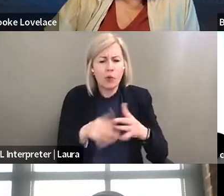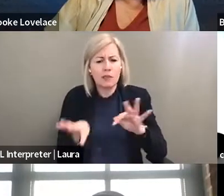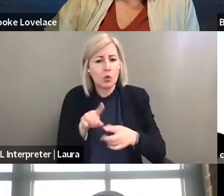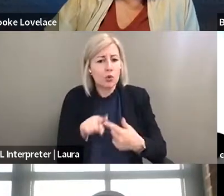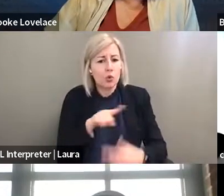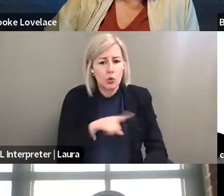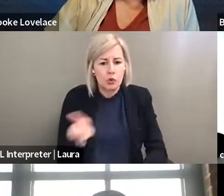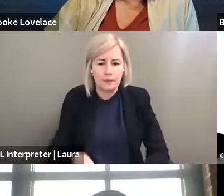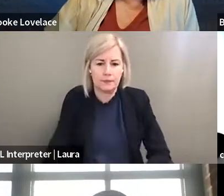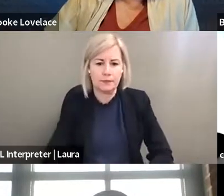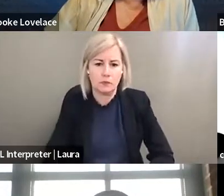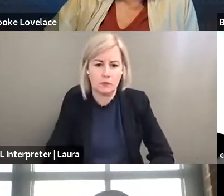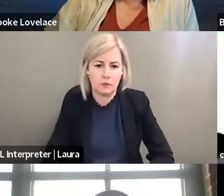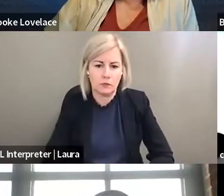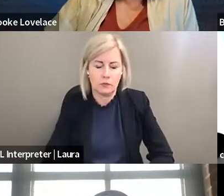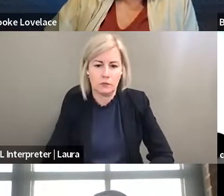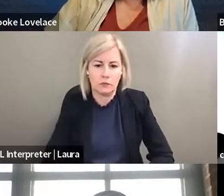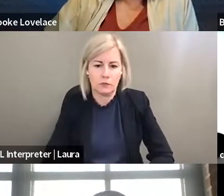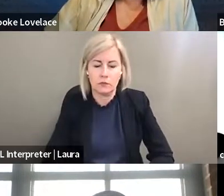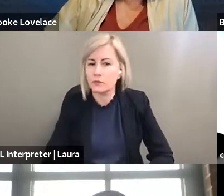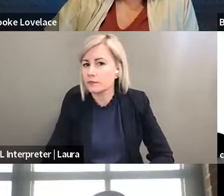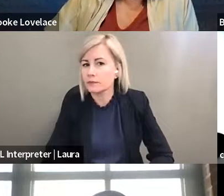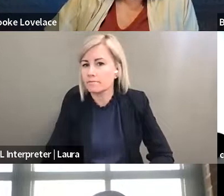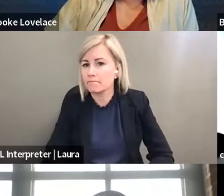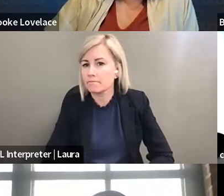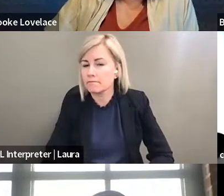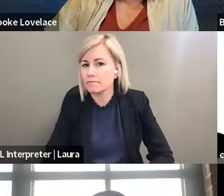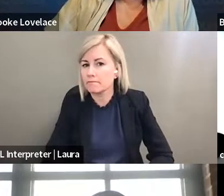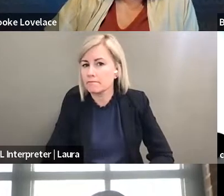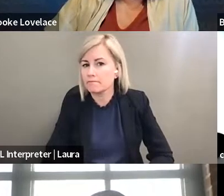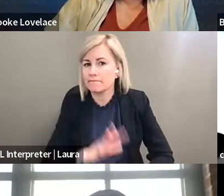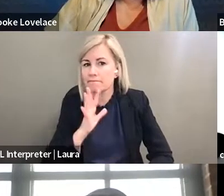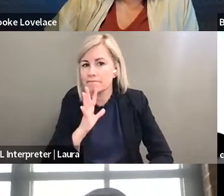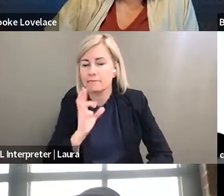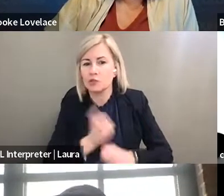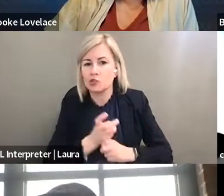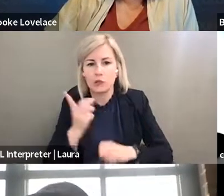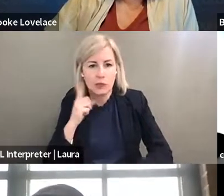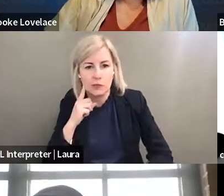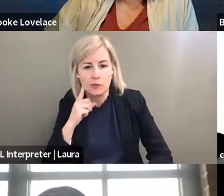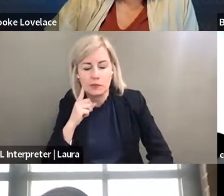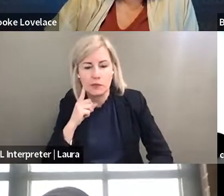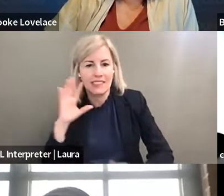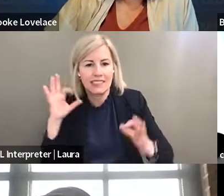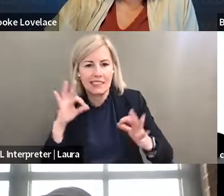yeah, and that I haven't been, oops, got feedback.